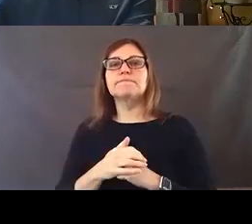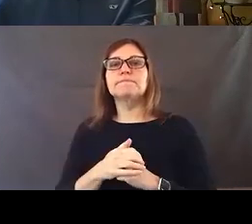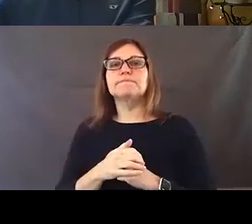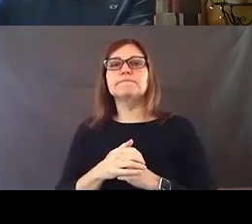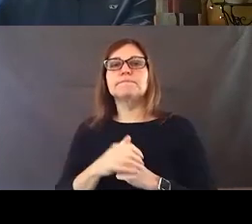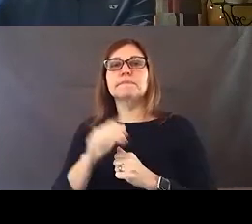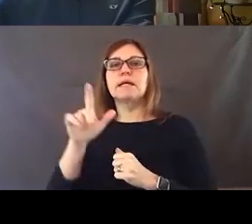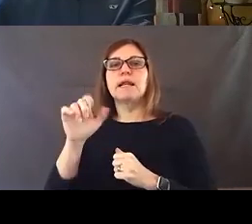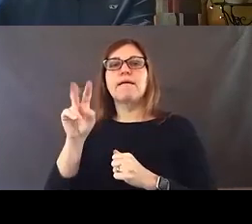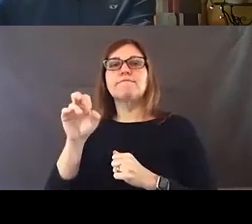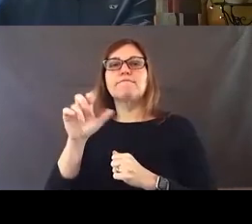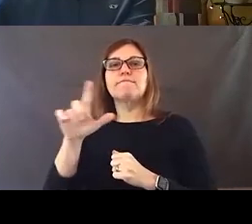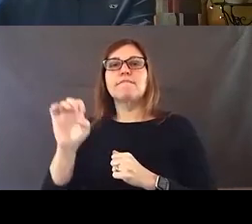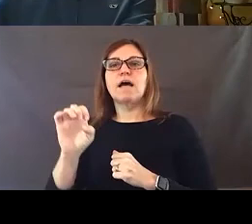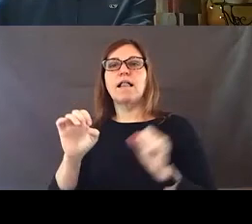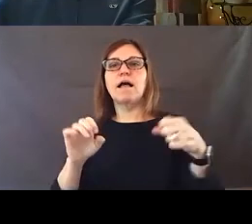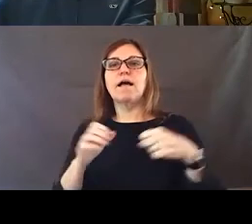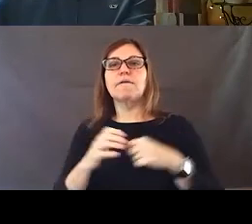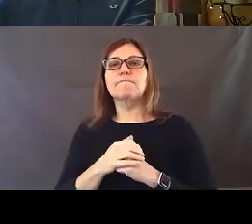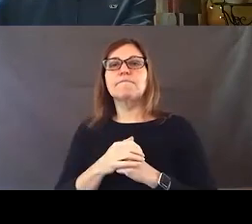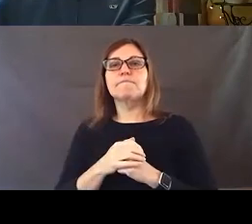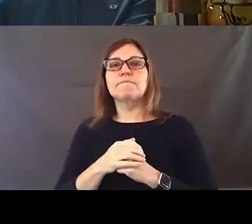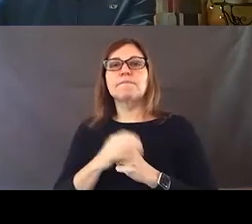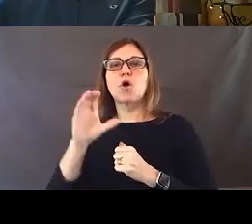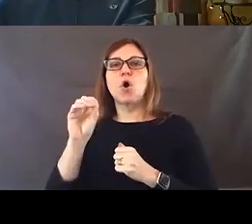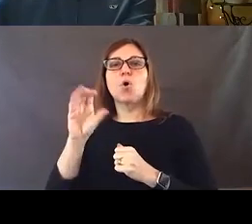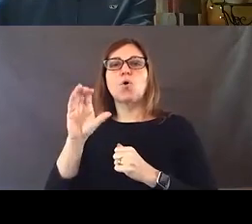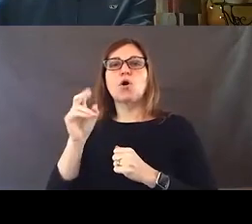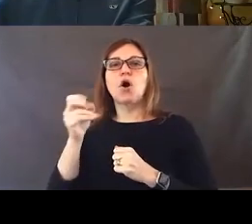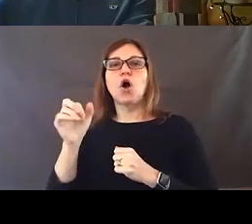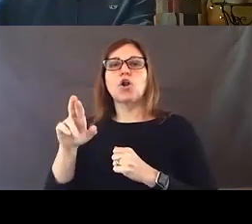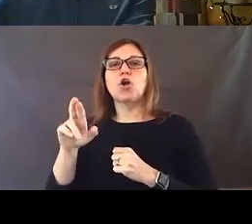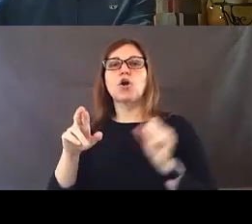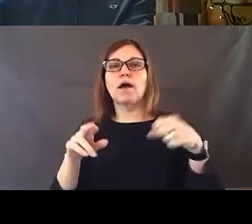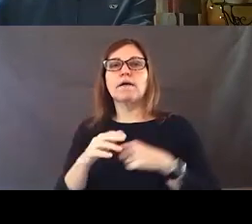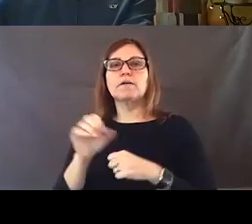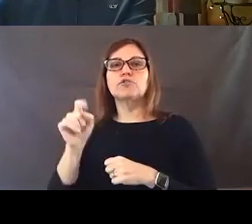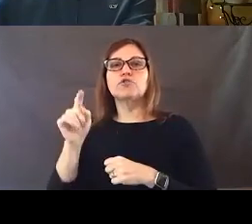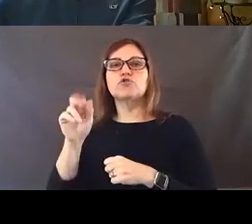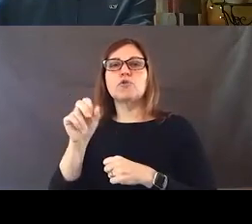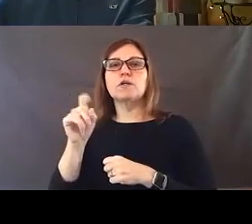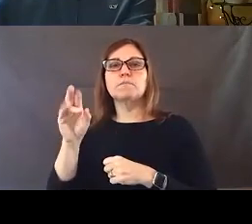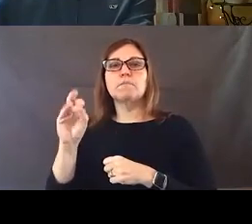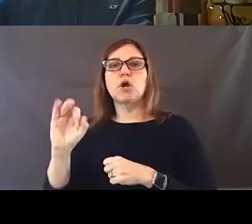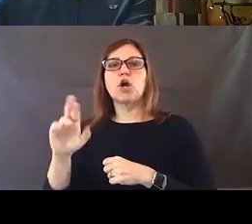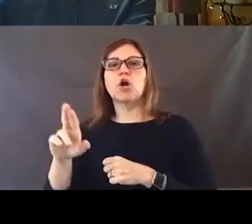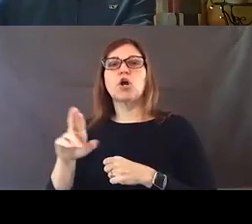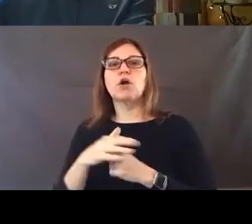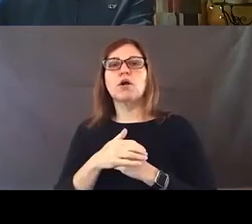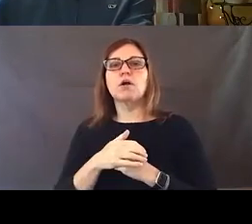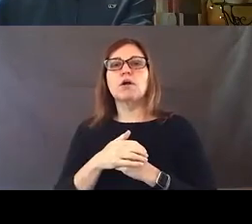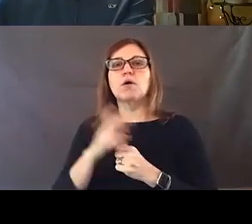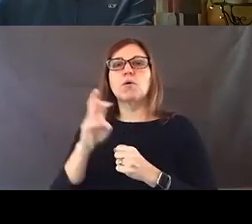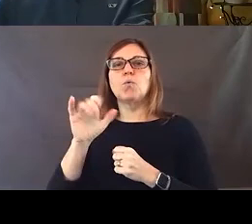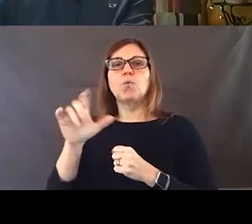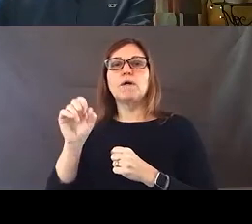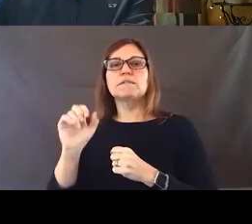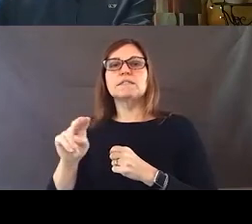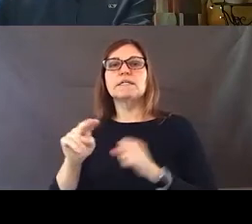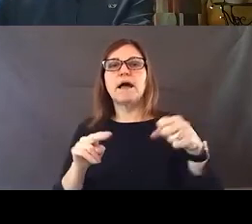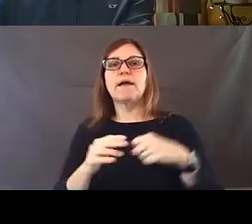Gavel. Aye. Mr. O'Connor. Aye. Ms. Strasburger. Aye. Mr. Wilson.